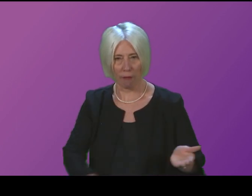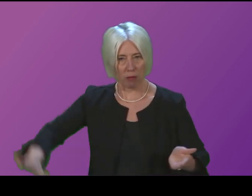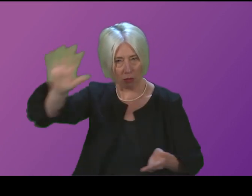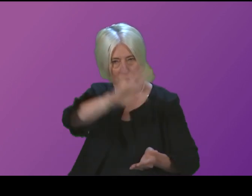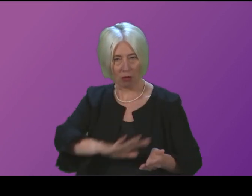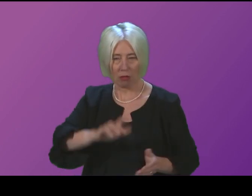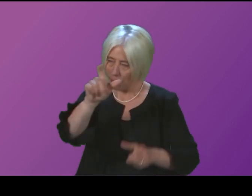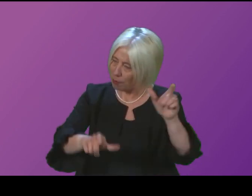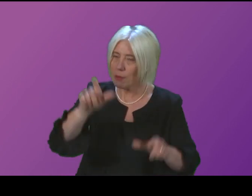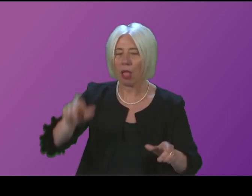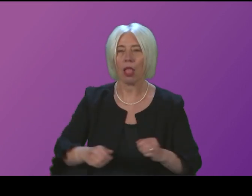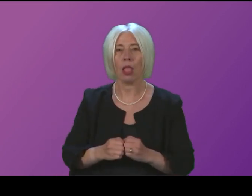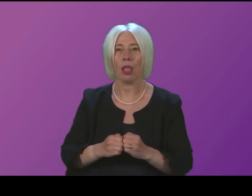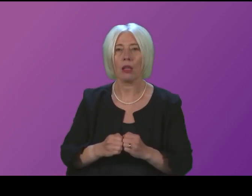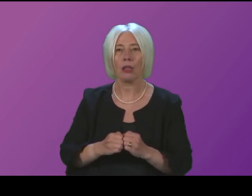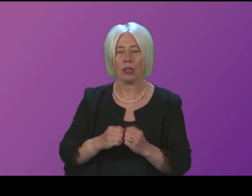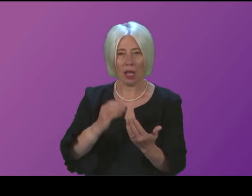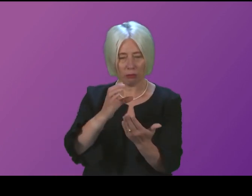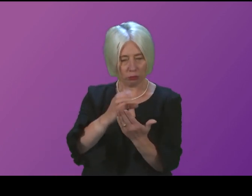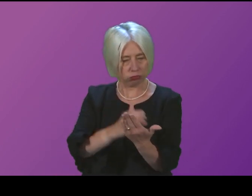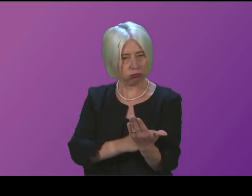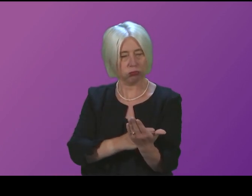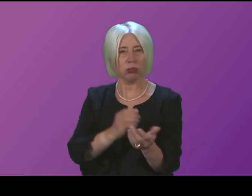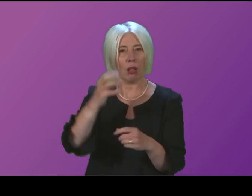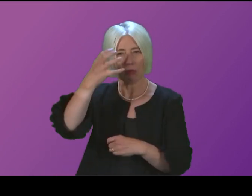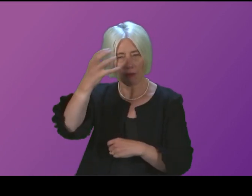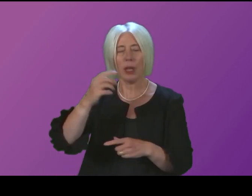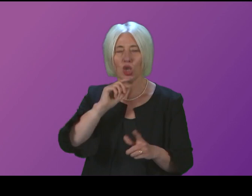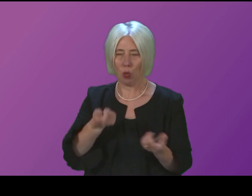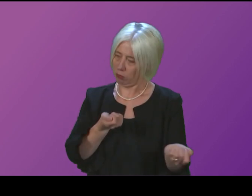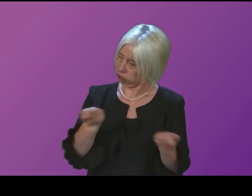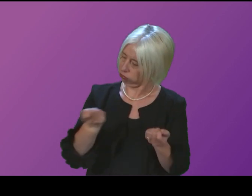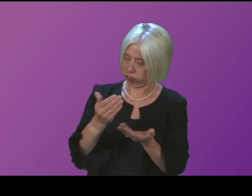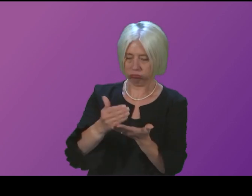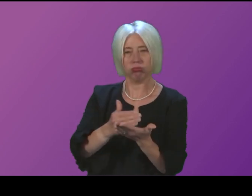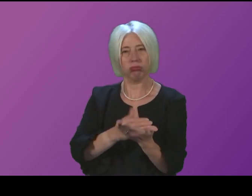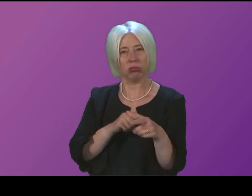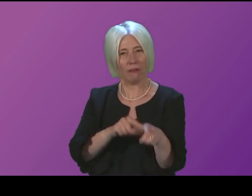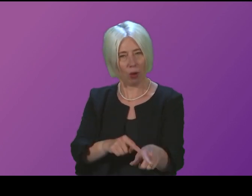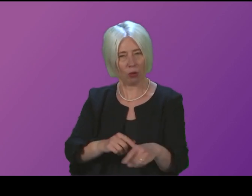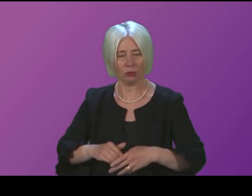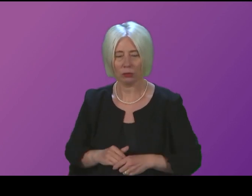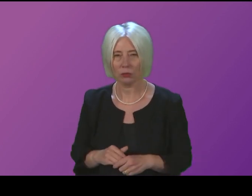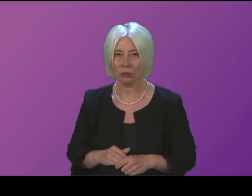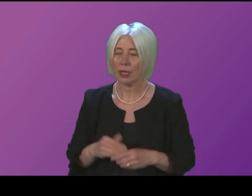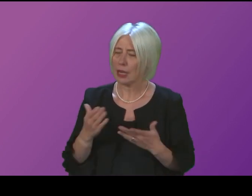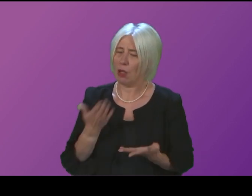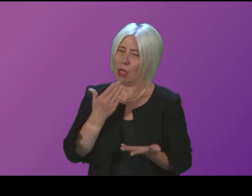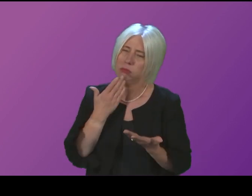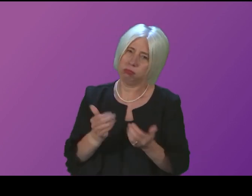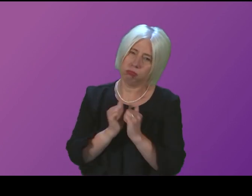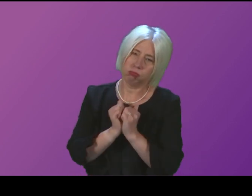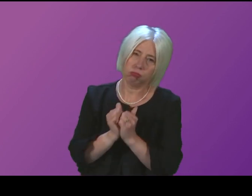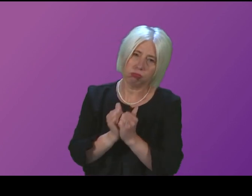to maintain the principles of constitutional government. As we now mark with gratitude